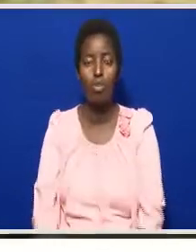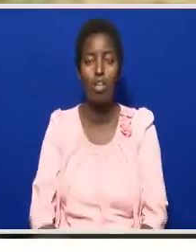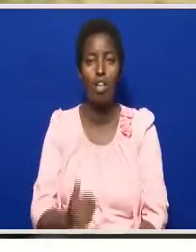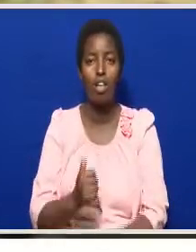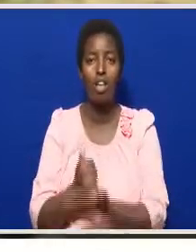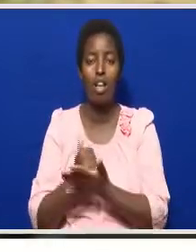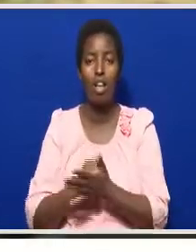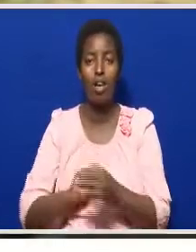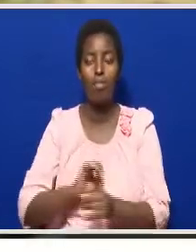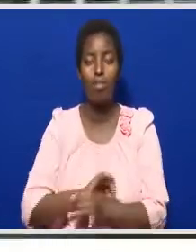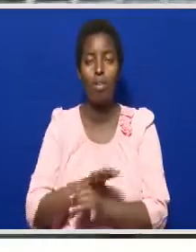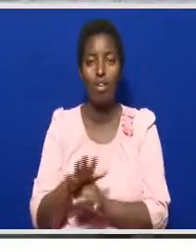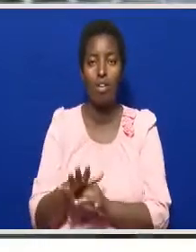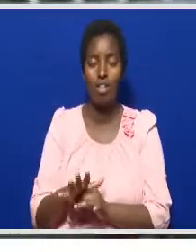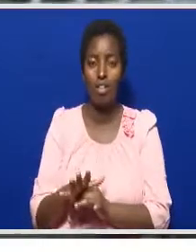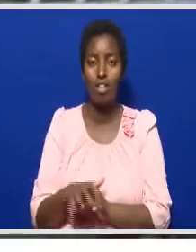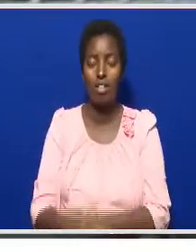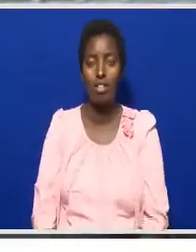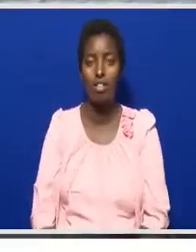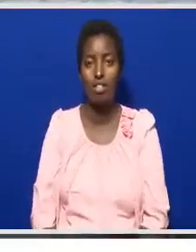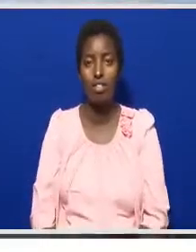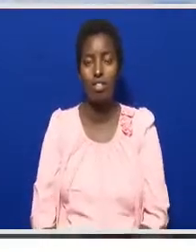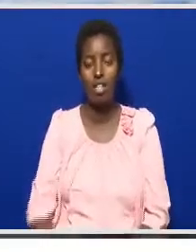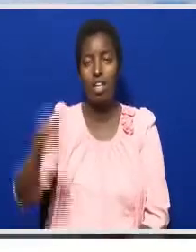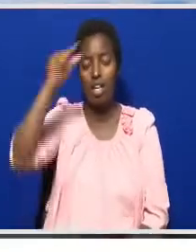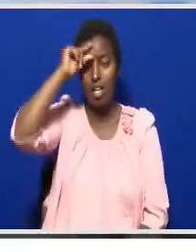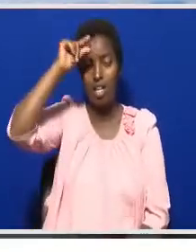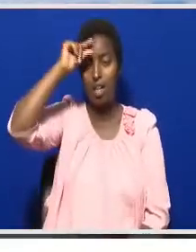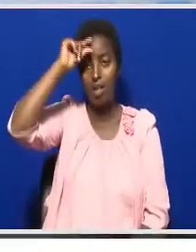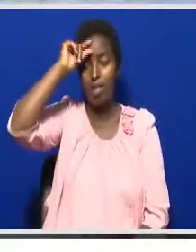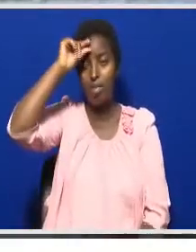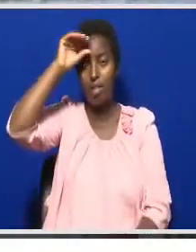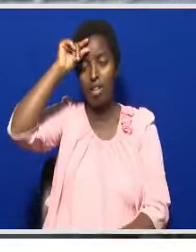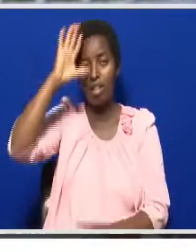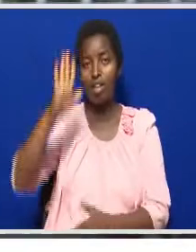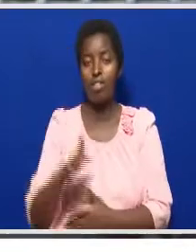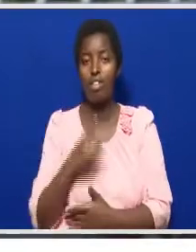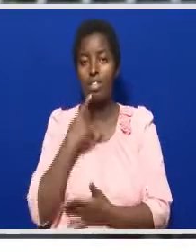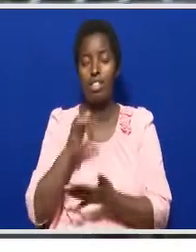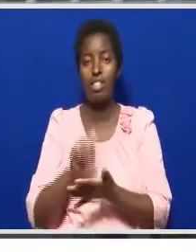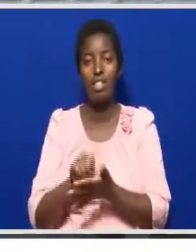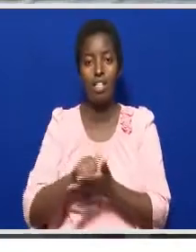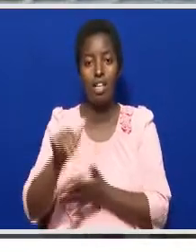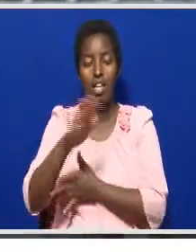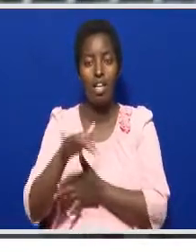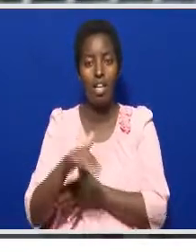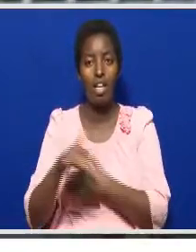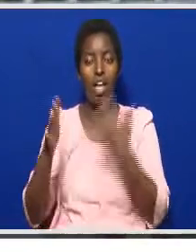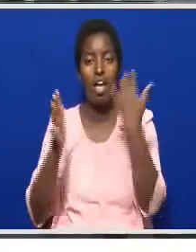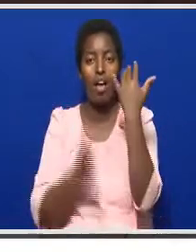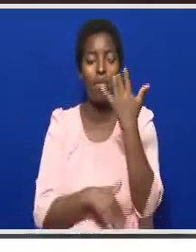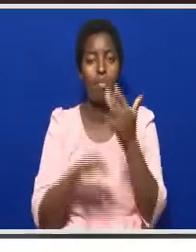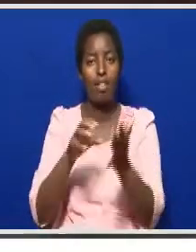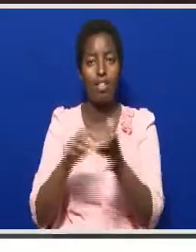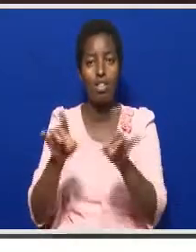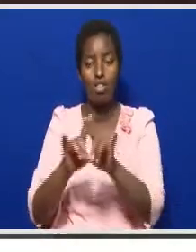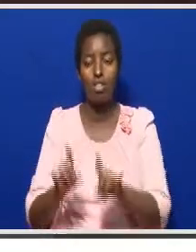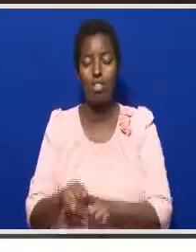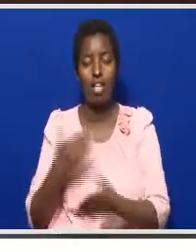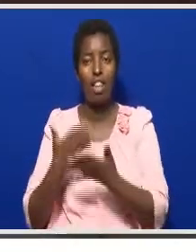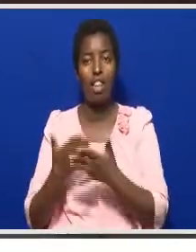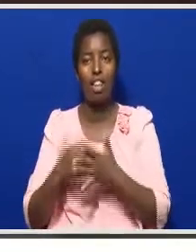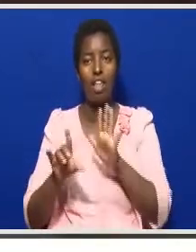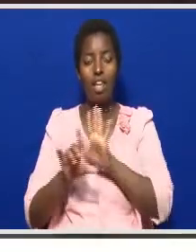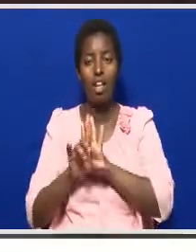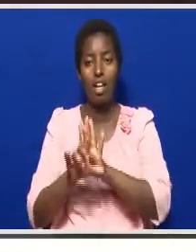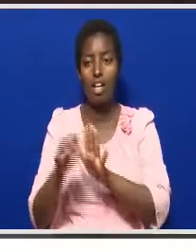our COVID. Kiambu Governor James Nyoro has stated that Kiambu's sector is in bad state. He also thanked the leaders who